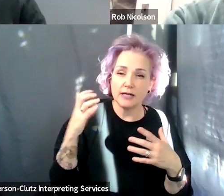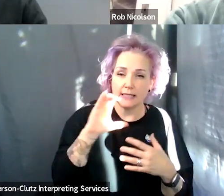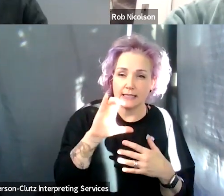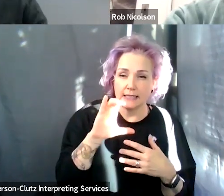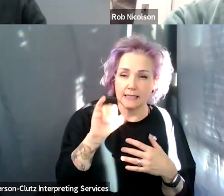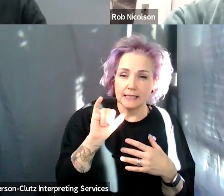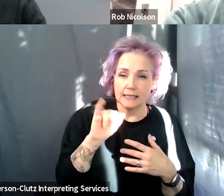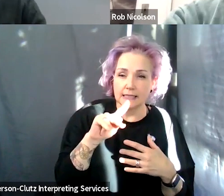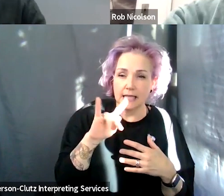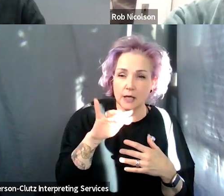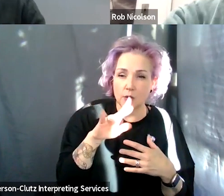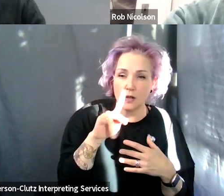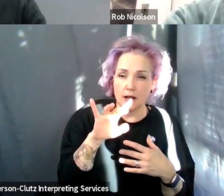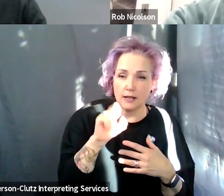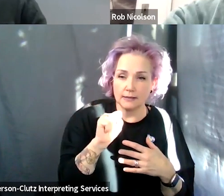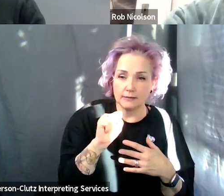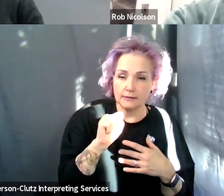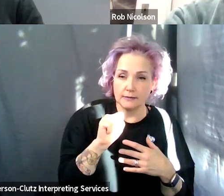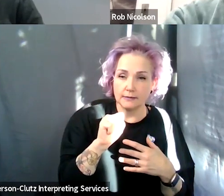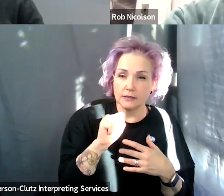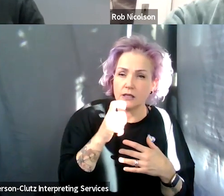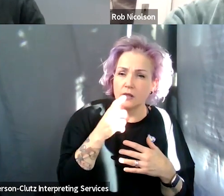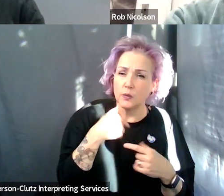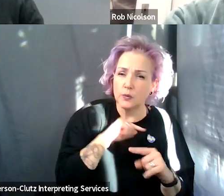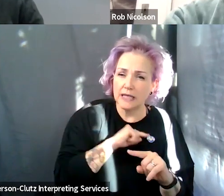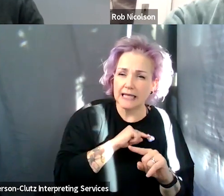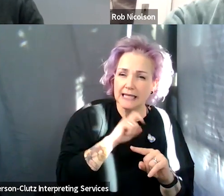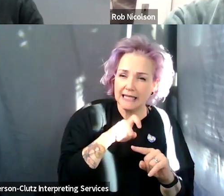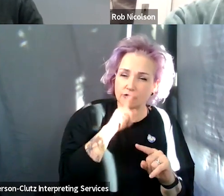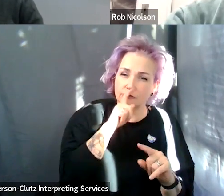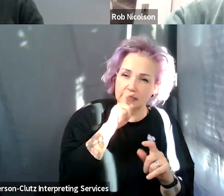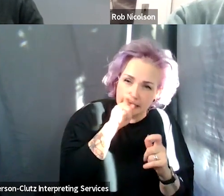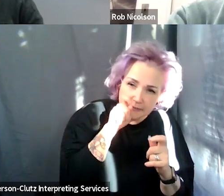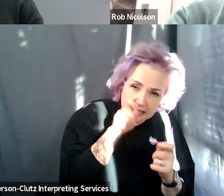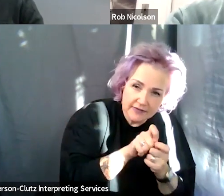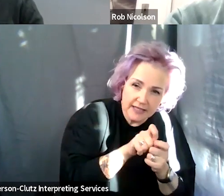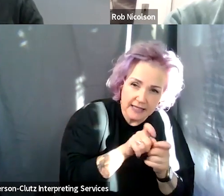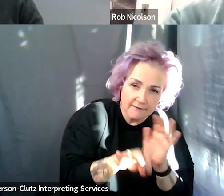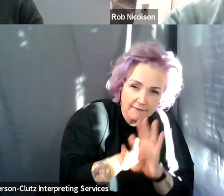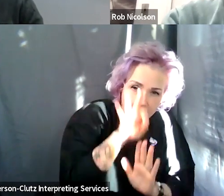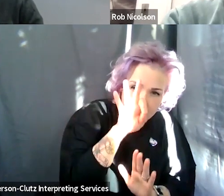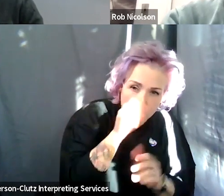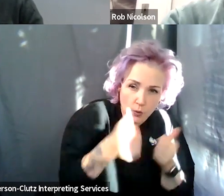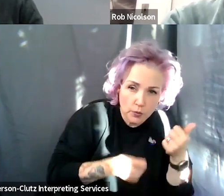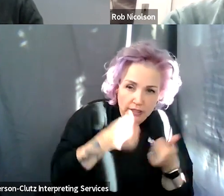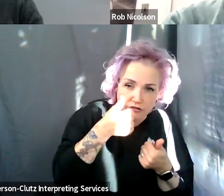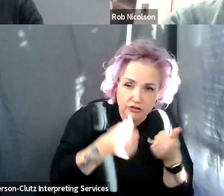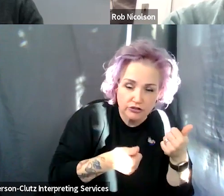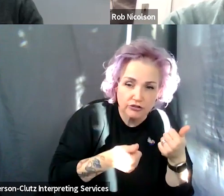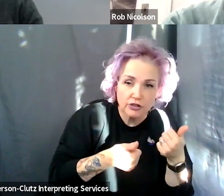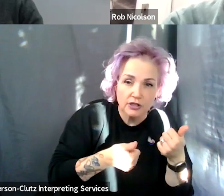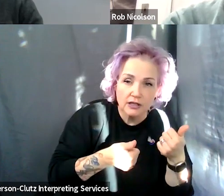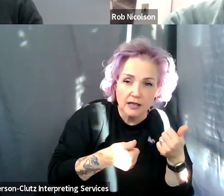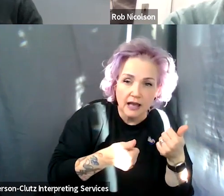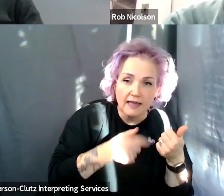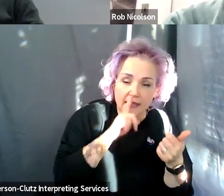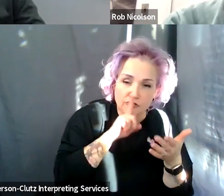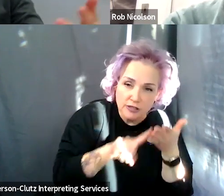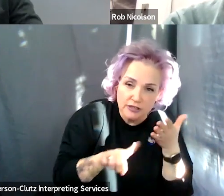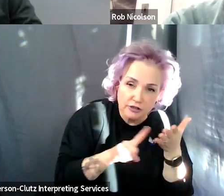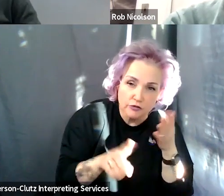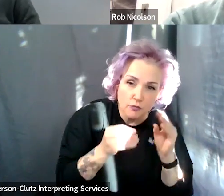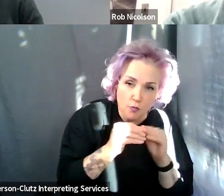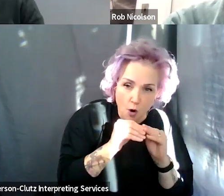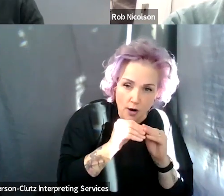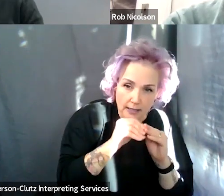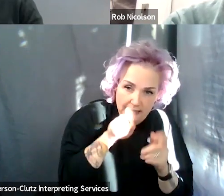provide some kind of link between them. That's kind of as much as I can answer from the preclinical work. Again,